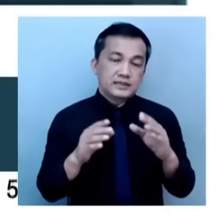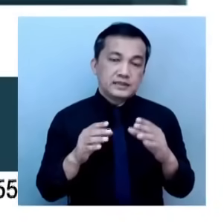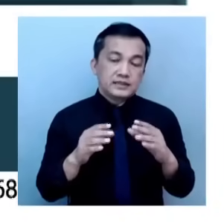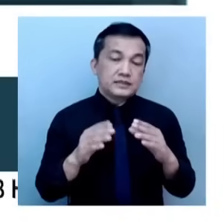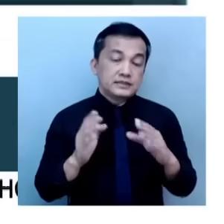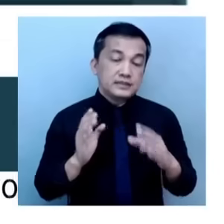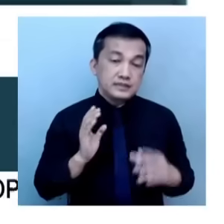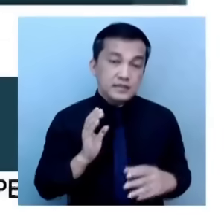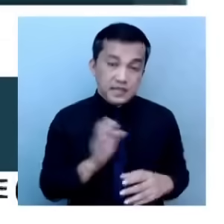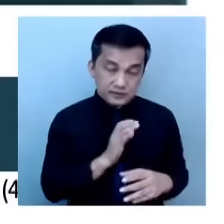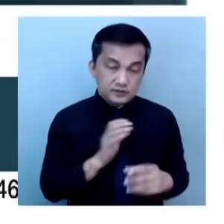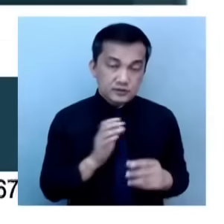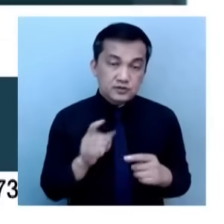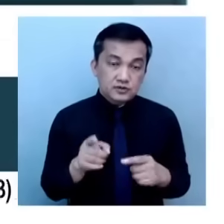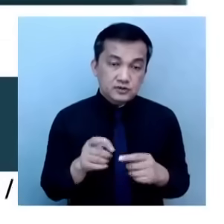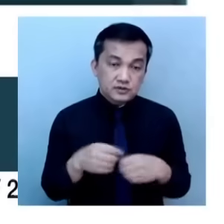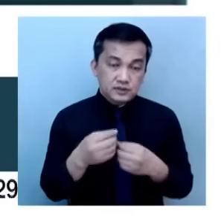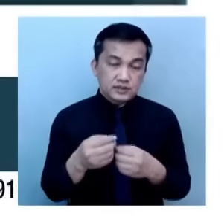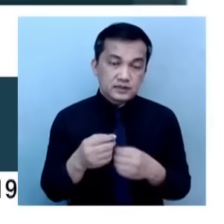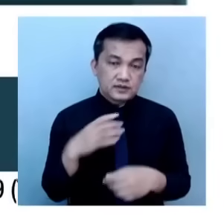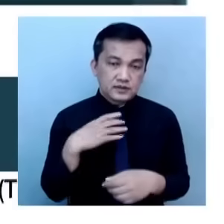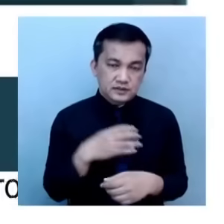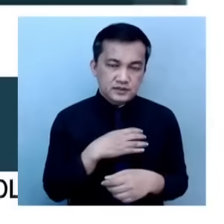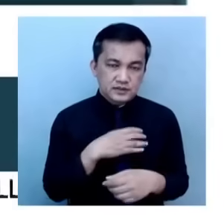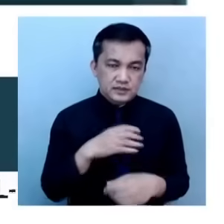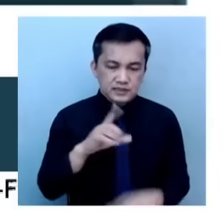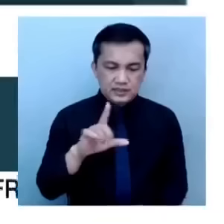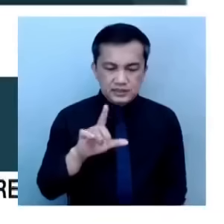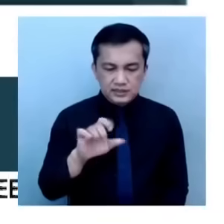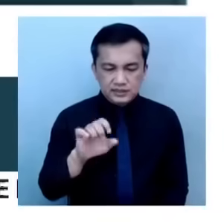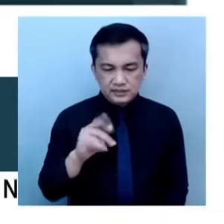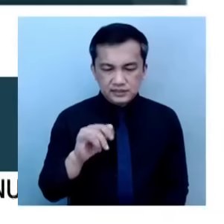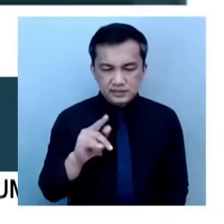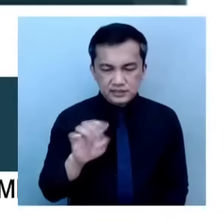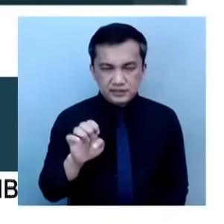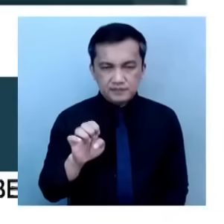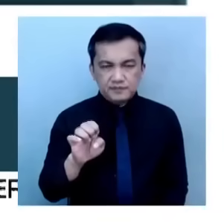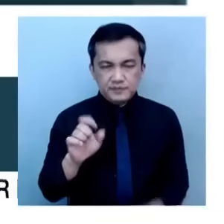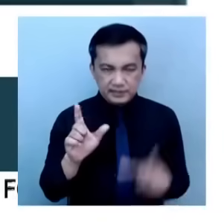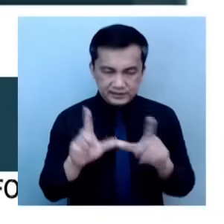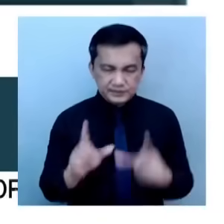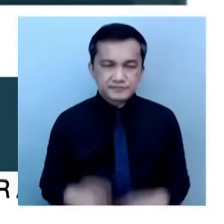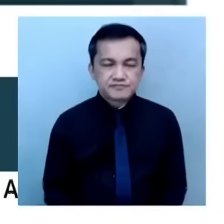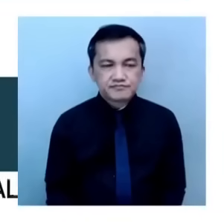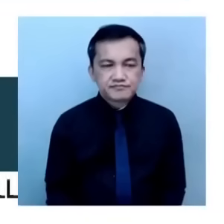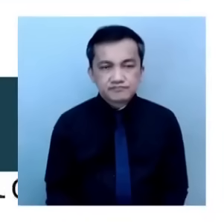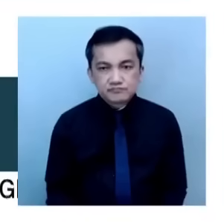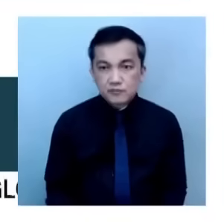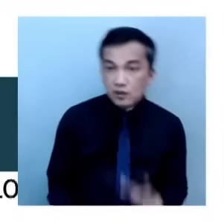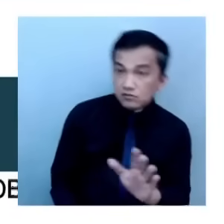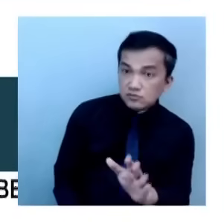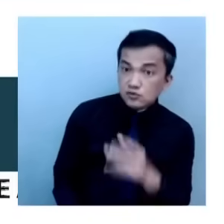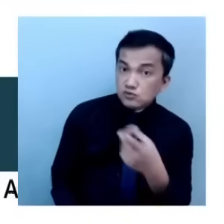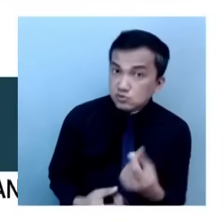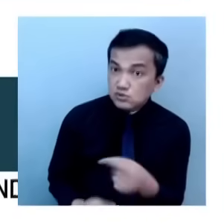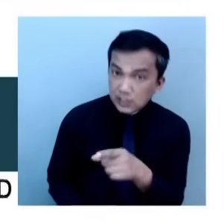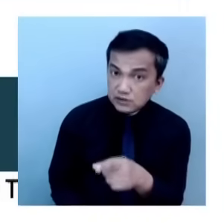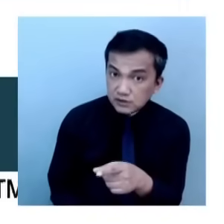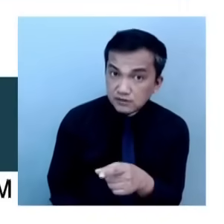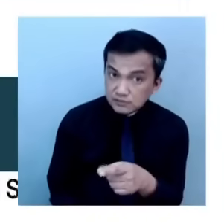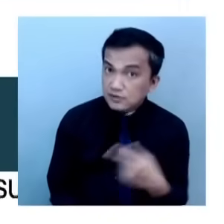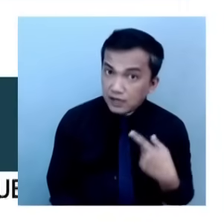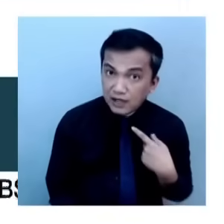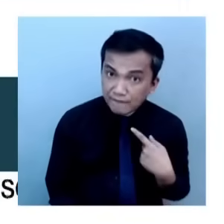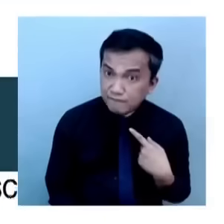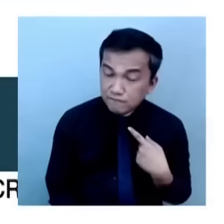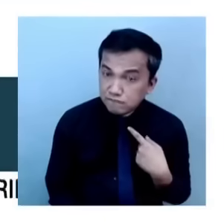to grant congressional legislative broadcast franchises. But to do that, do you have to tinker